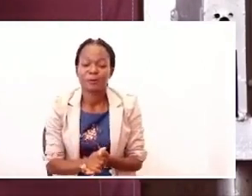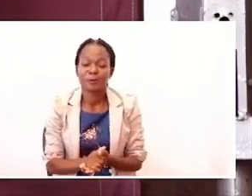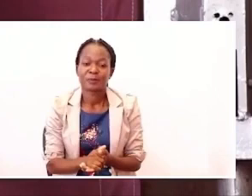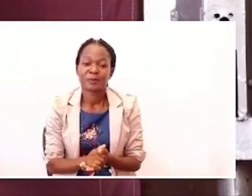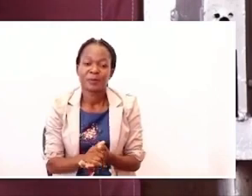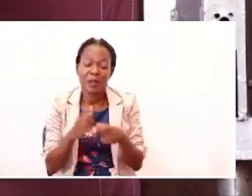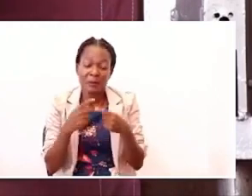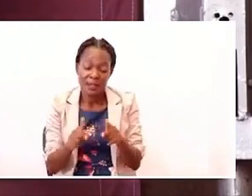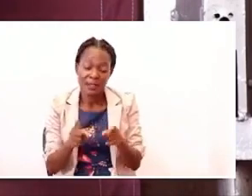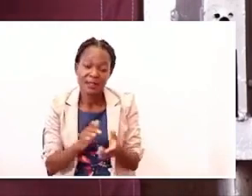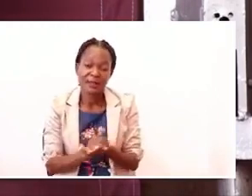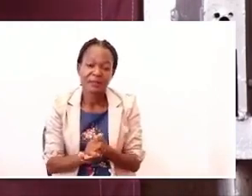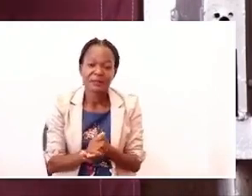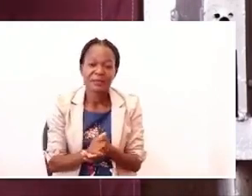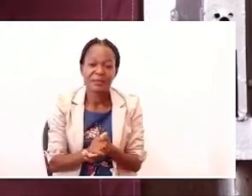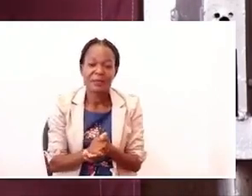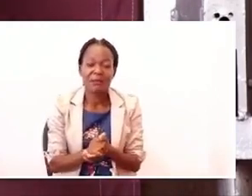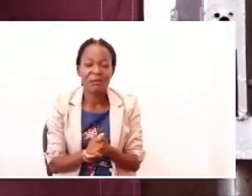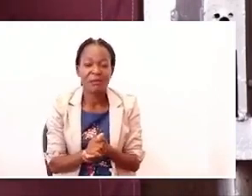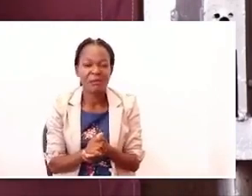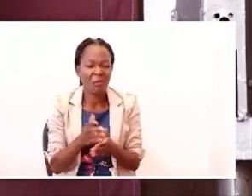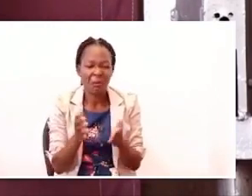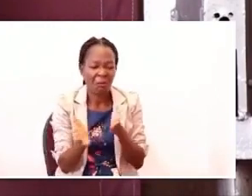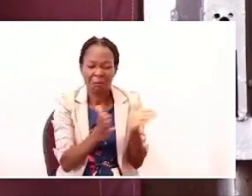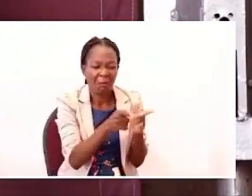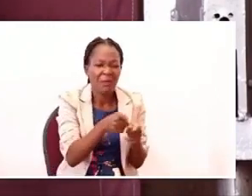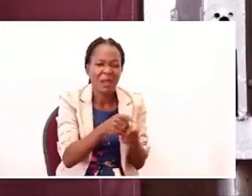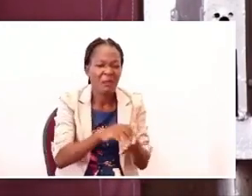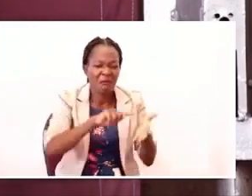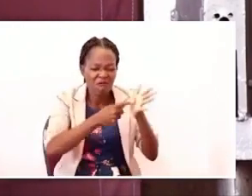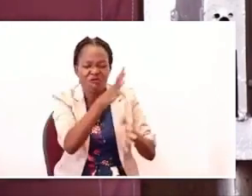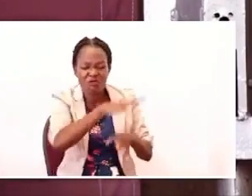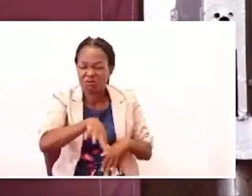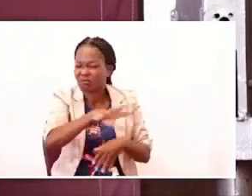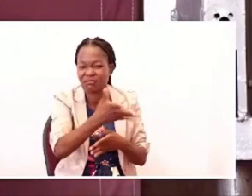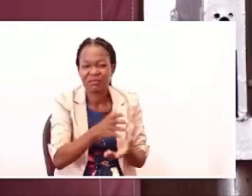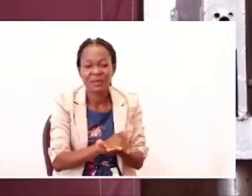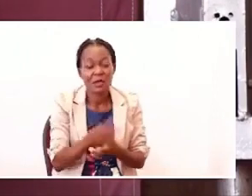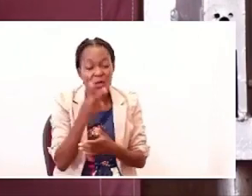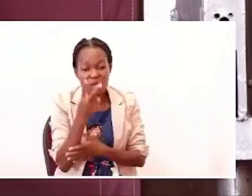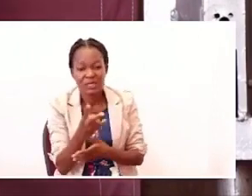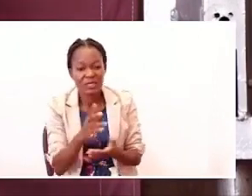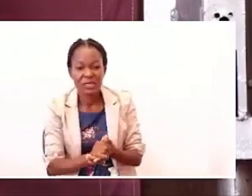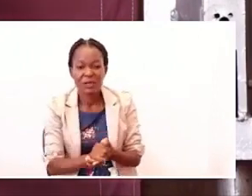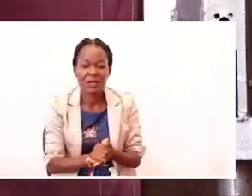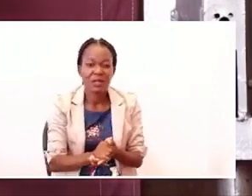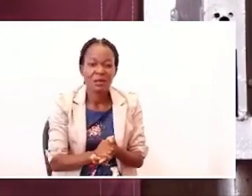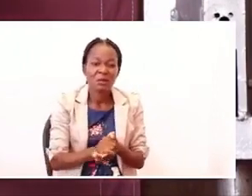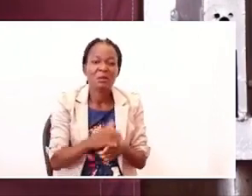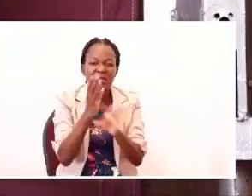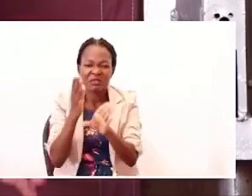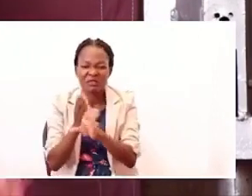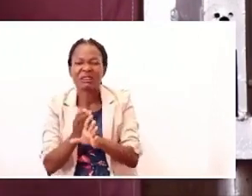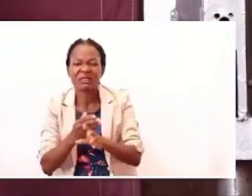Yet, in spite of this stylized fact, the neoliberal machinations,